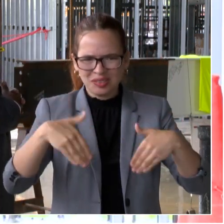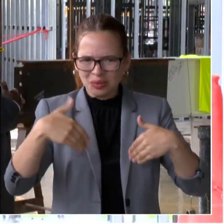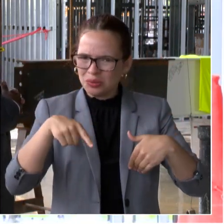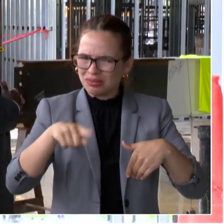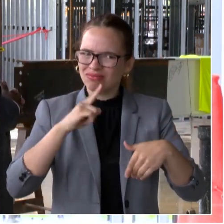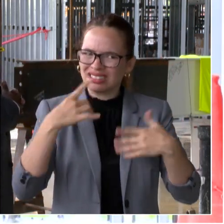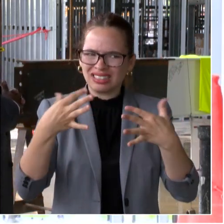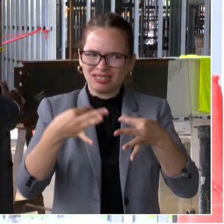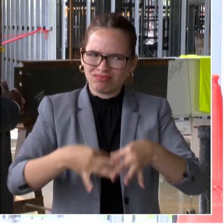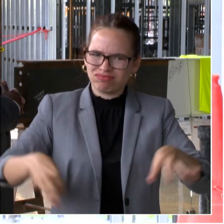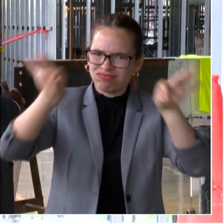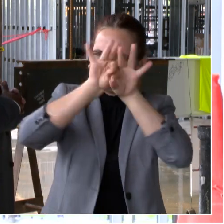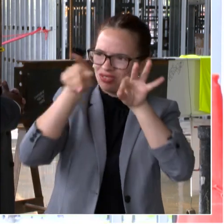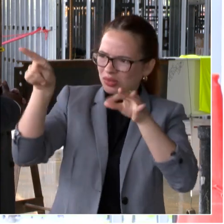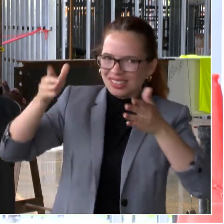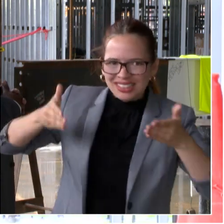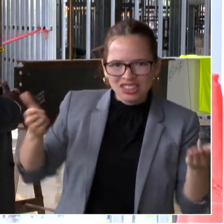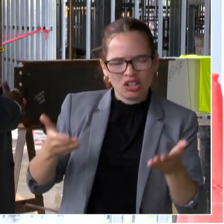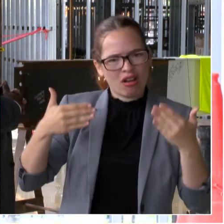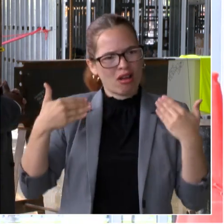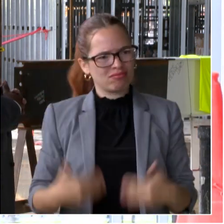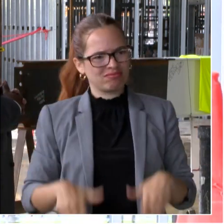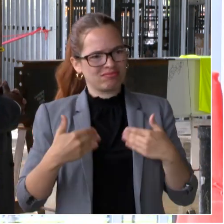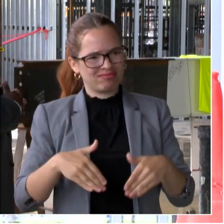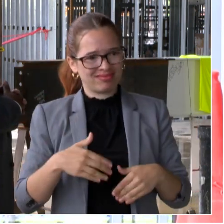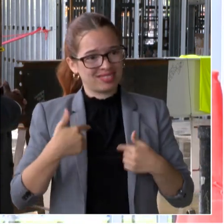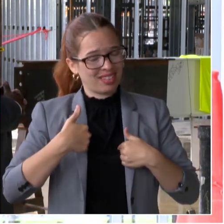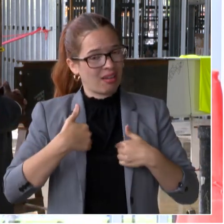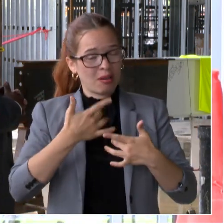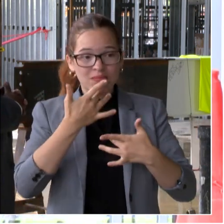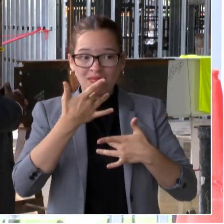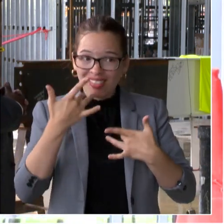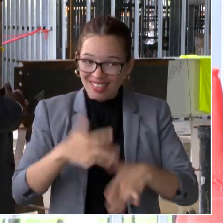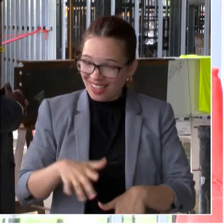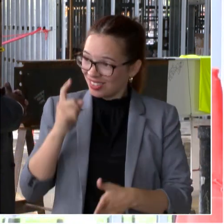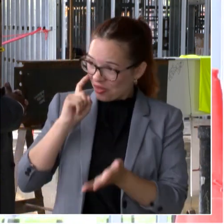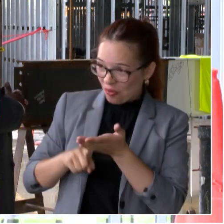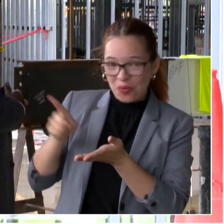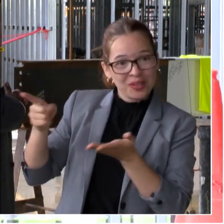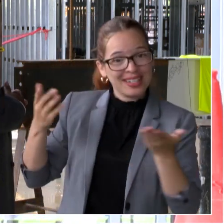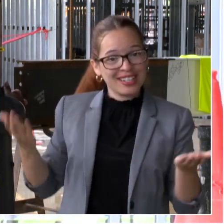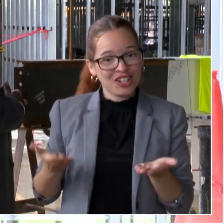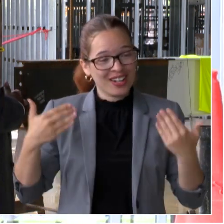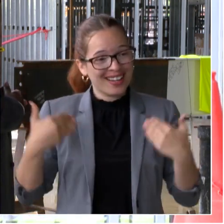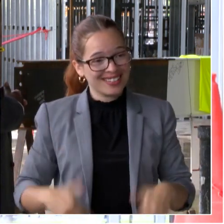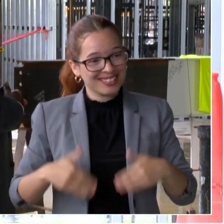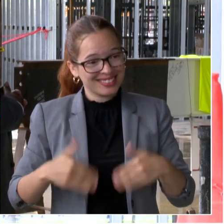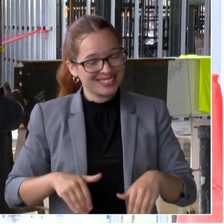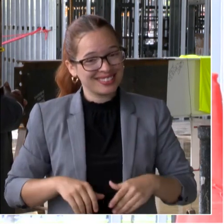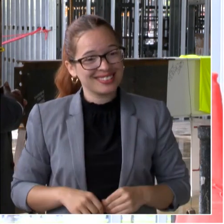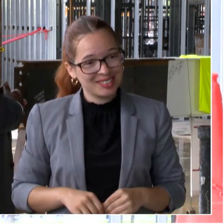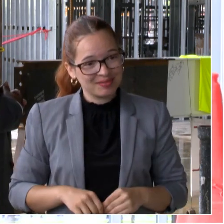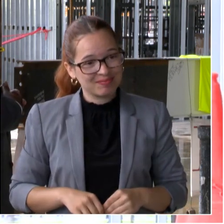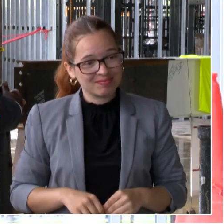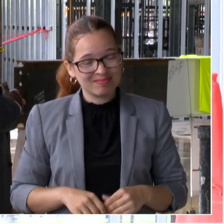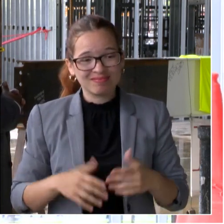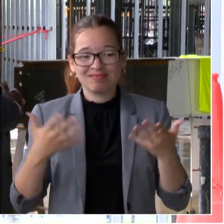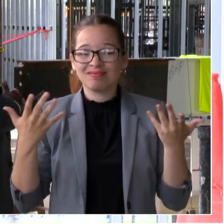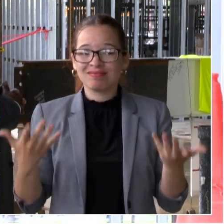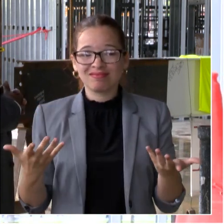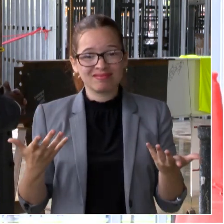Hunter. Is that Charles Mann? Hello, what's up, sir? The Hall of Famer Charles Mann. You know we're doing something right in Ward 8 when we look over and see Charles